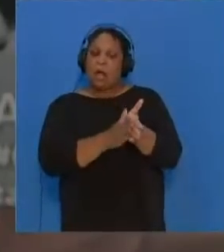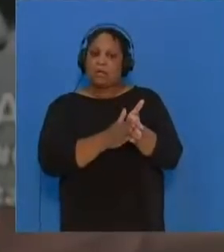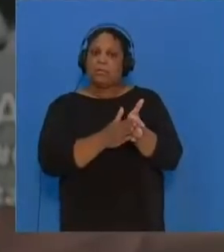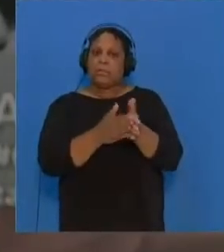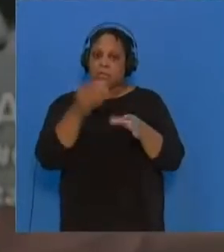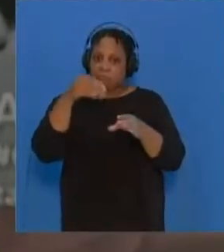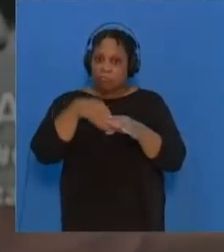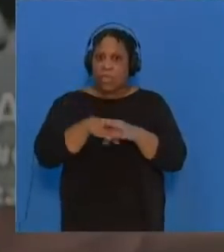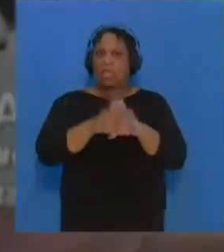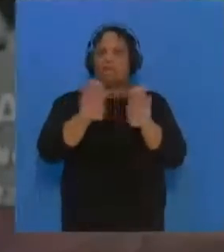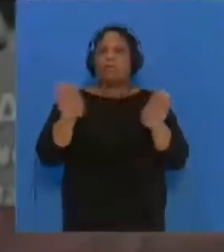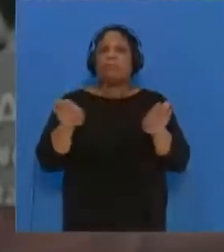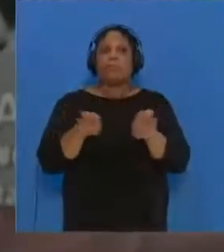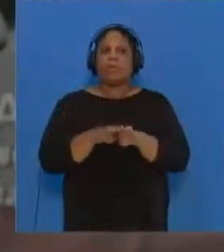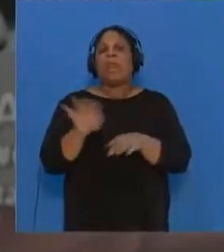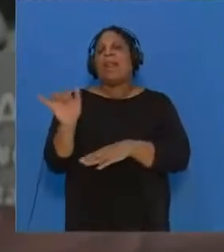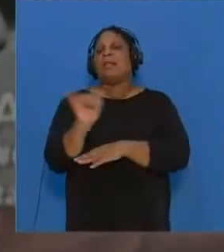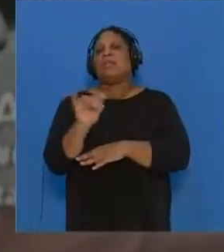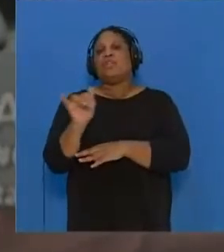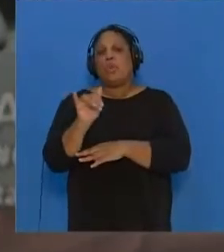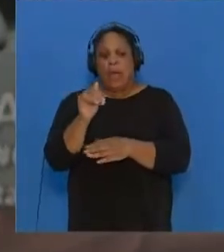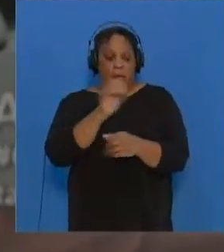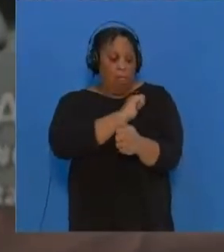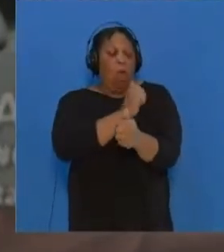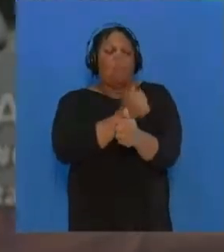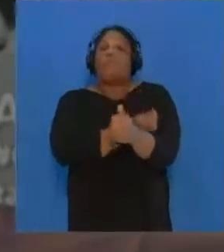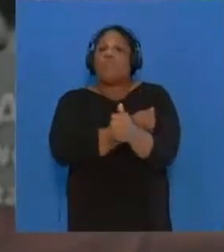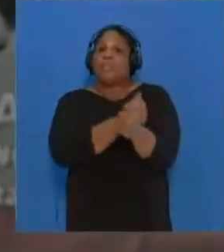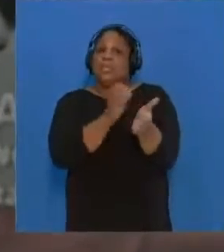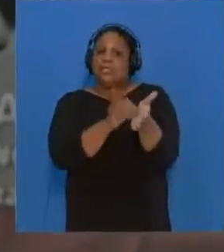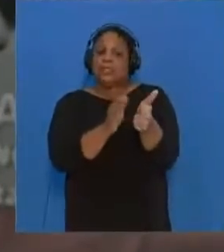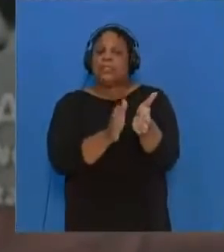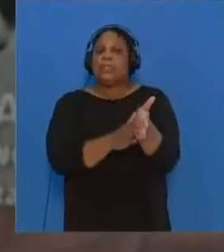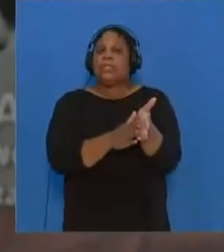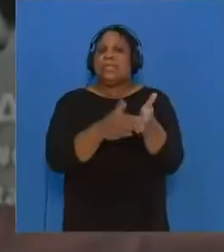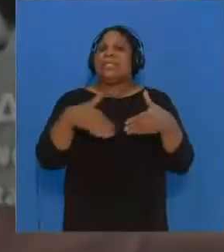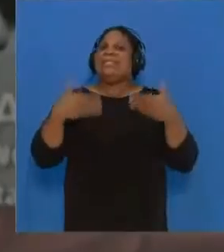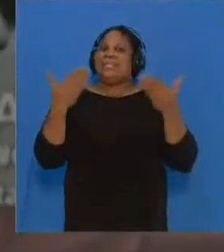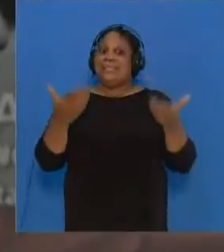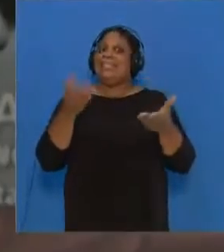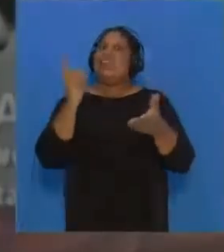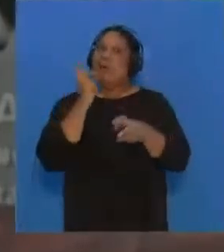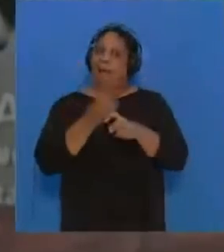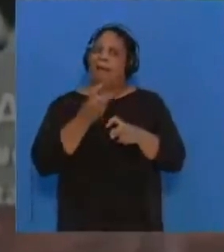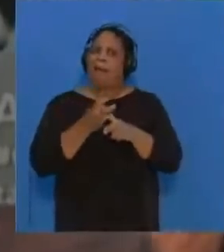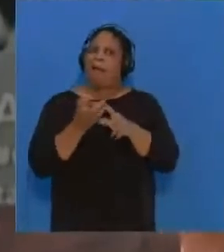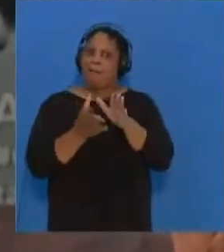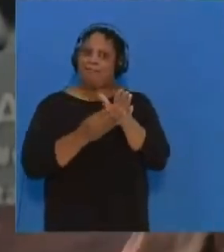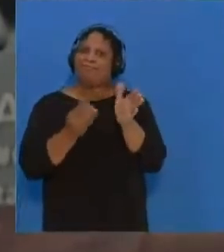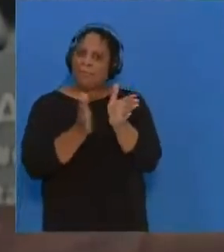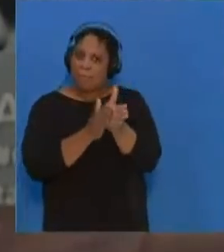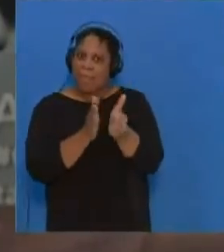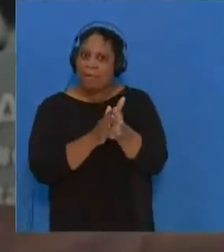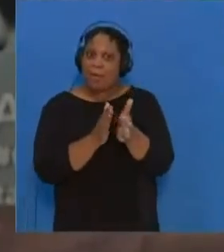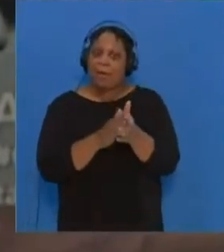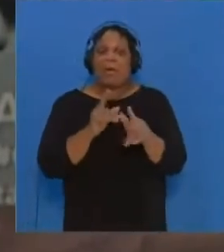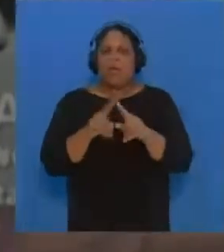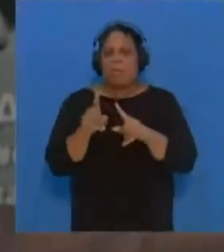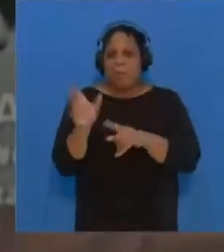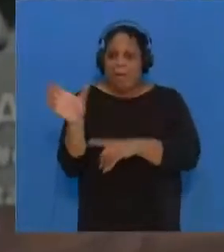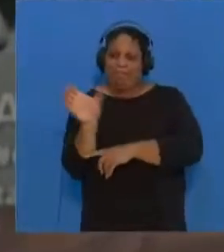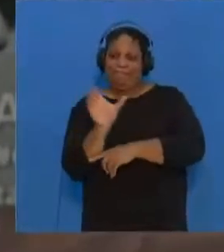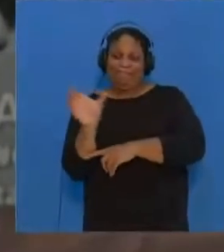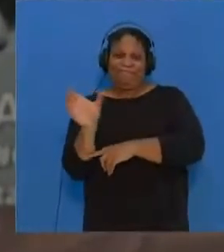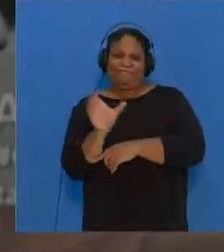to enter into Bermuda, as well as this authorization. We are suggesting that you take a hard copy, but oftentimes people are putting it on their smartphones as